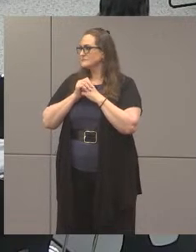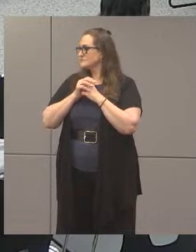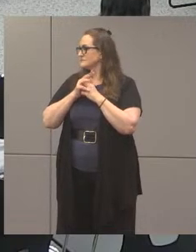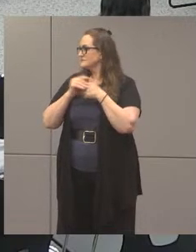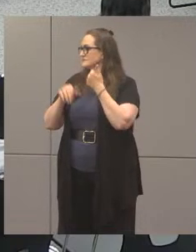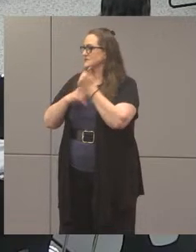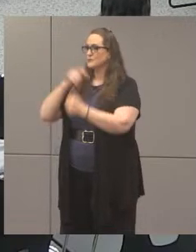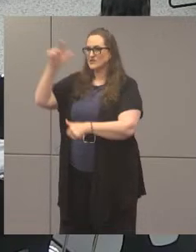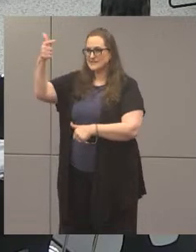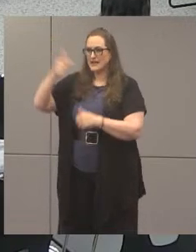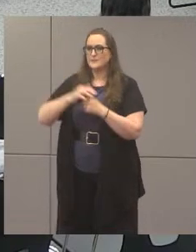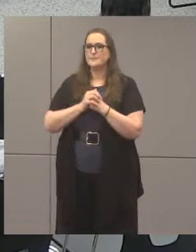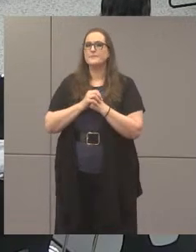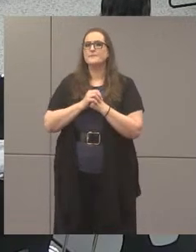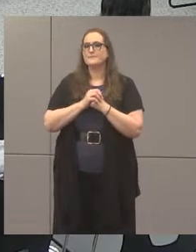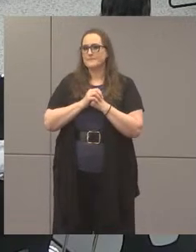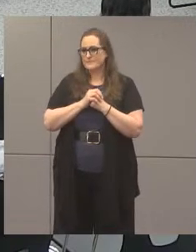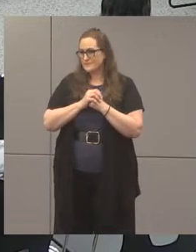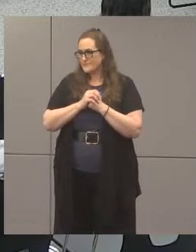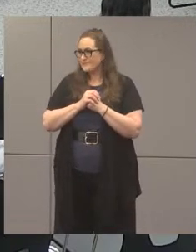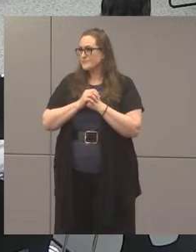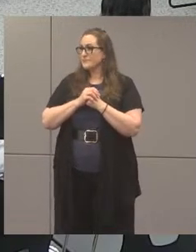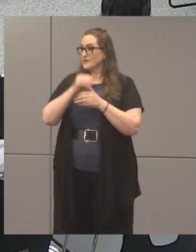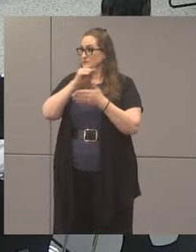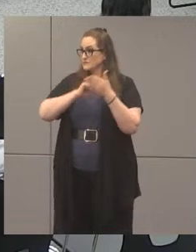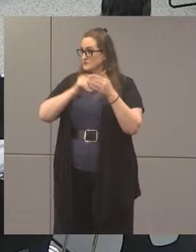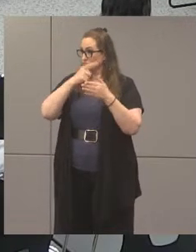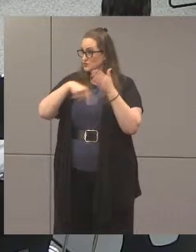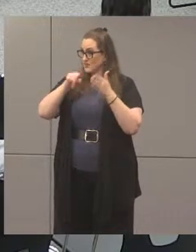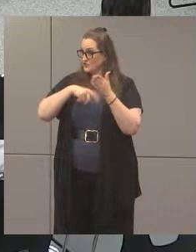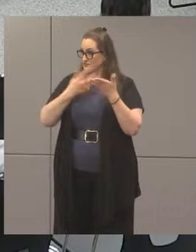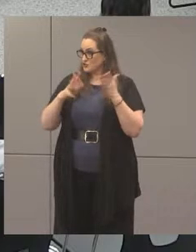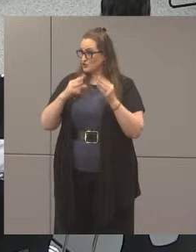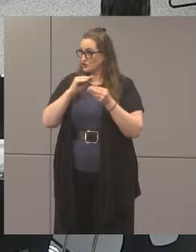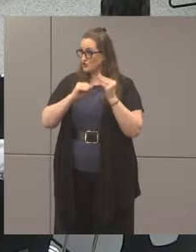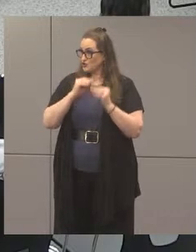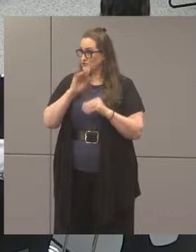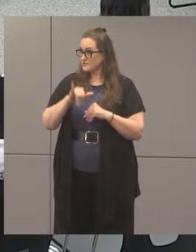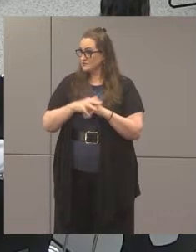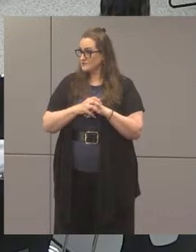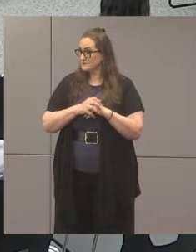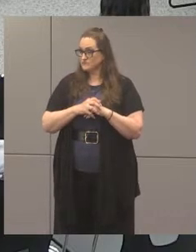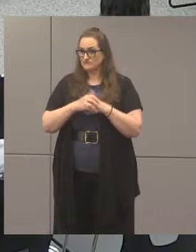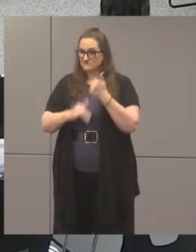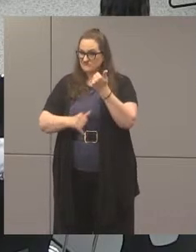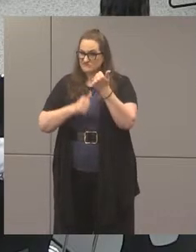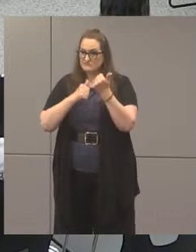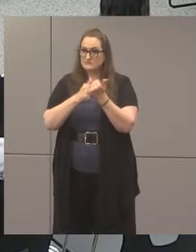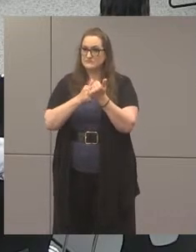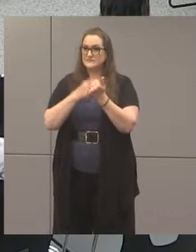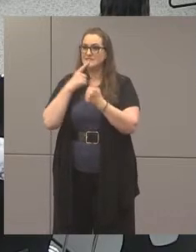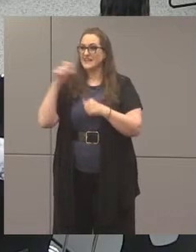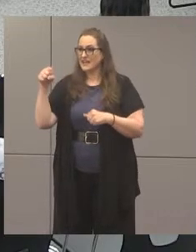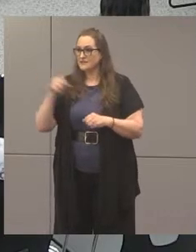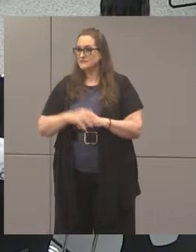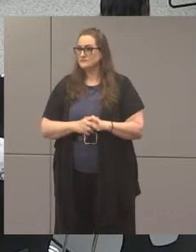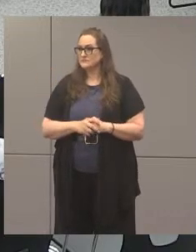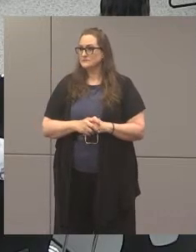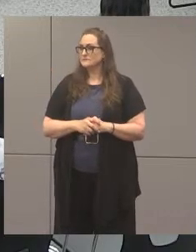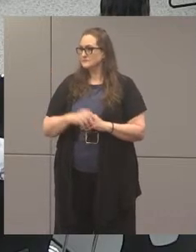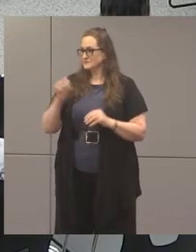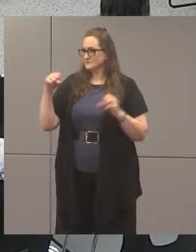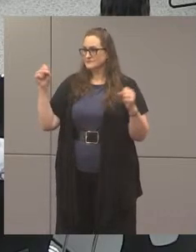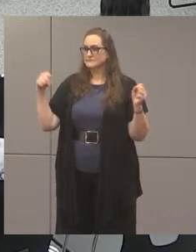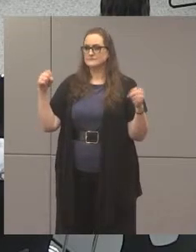And we have a second. Any corrections? All those in favor signify by saying aye. Aye.